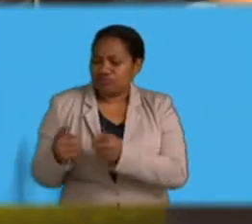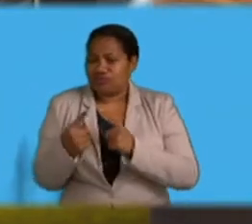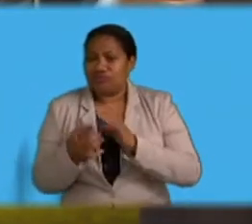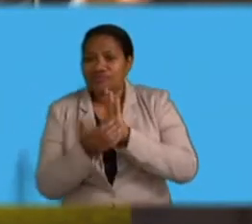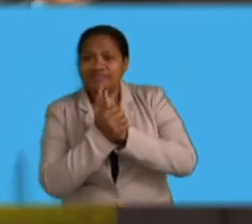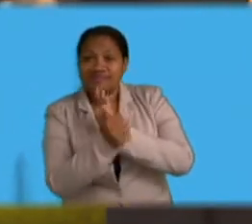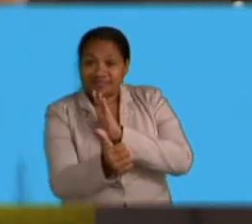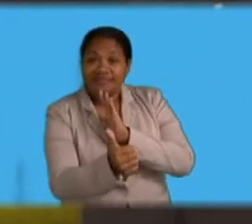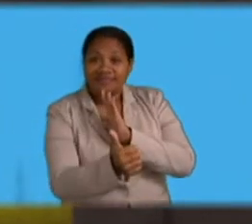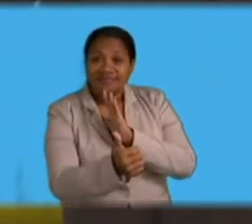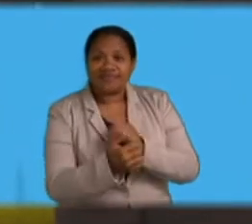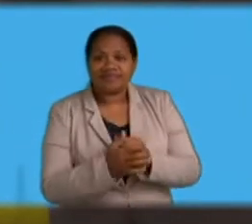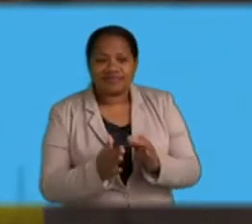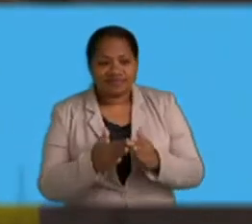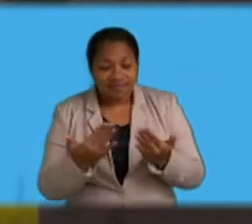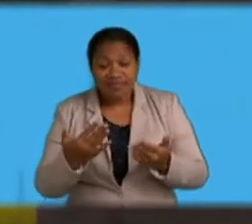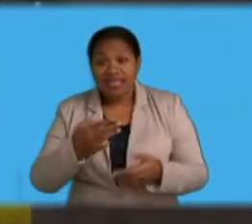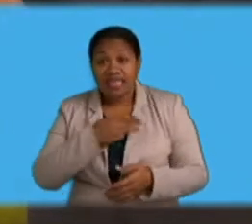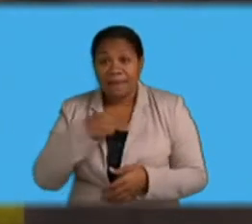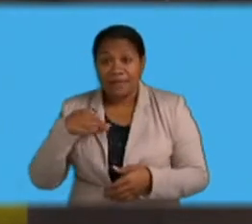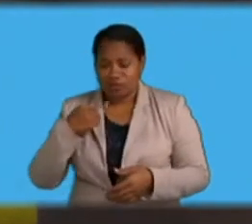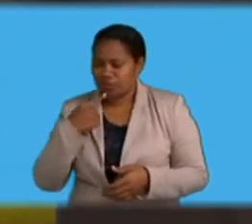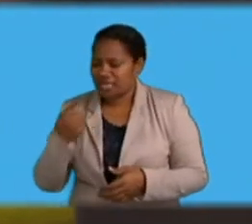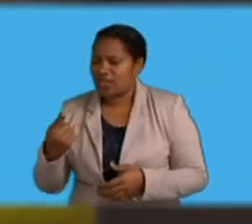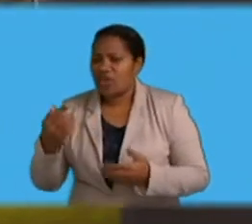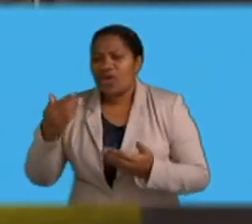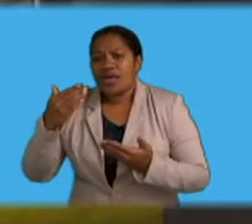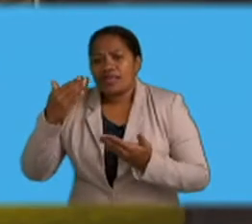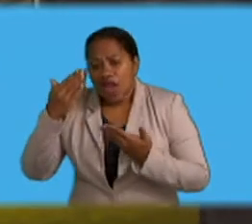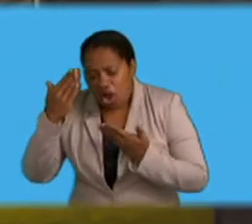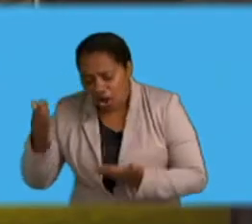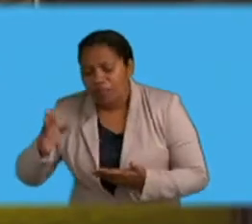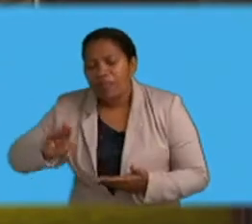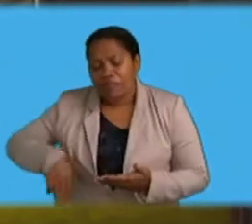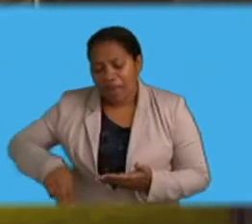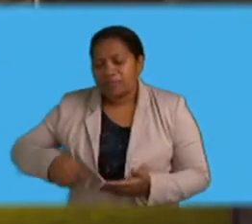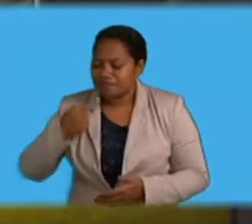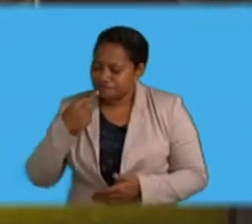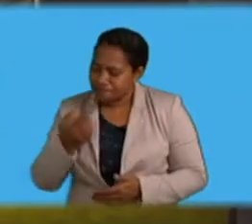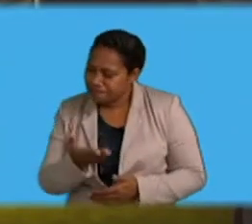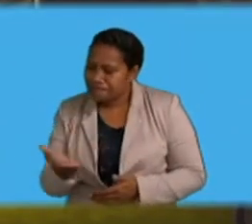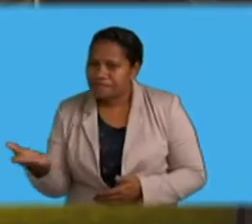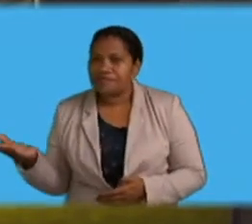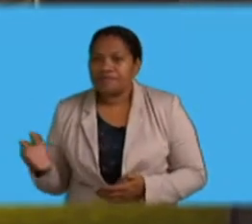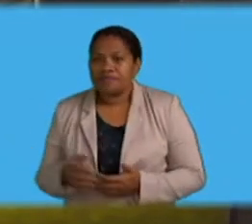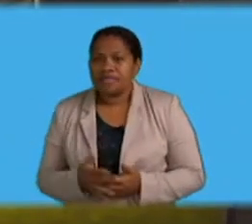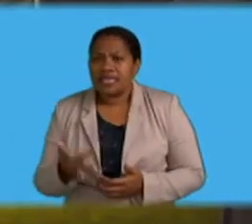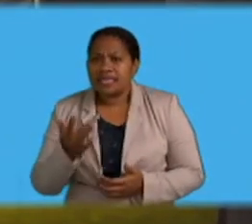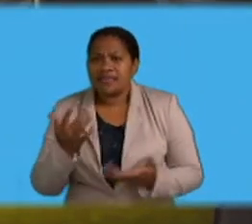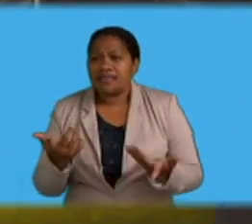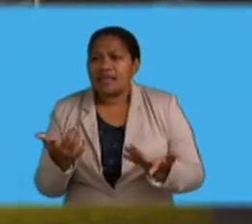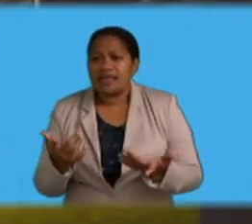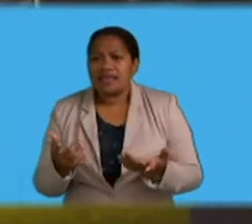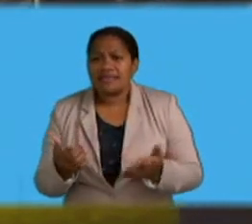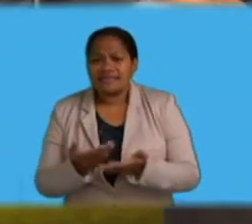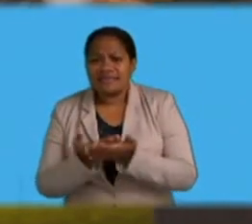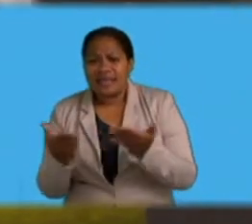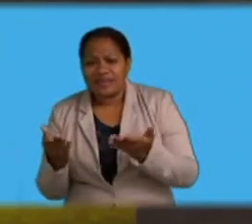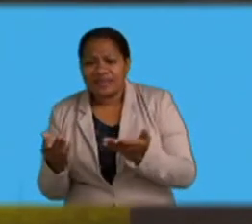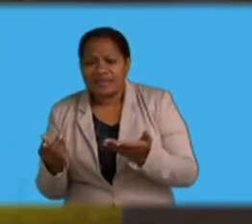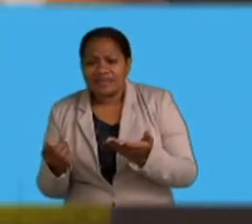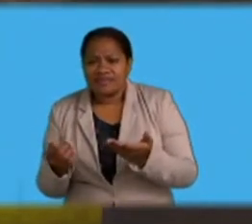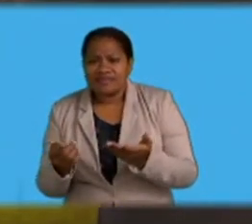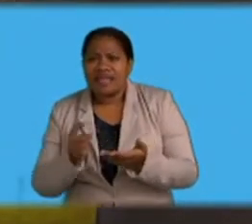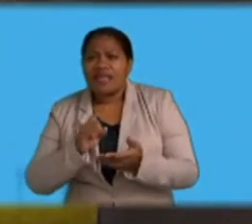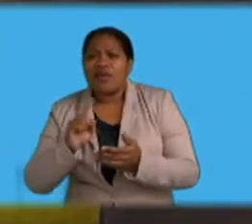that the ministers will tell you, the honourable members will tell you that type of transactions that are taking place now in governments actually did not take place